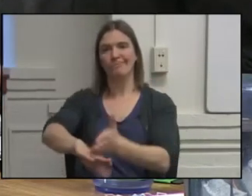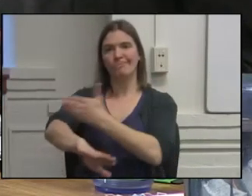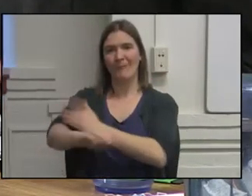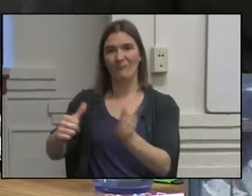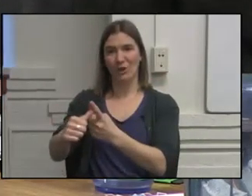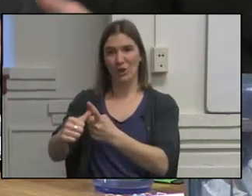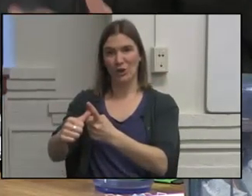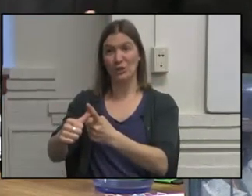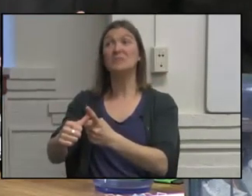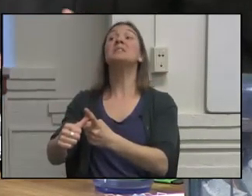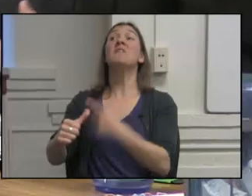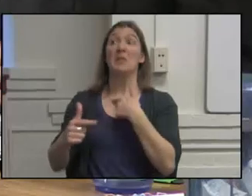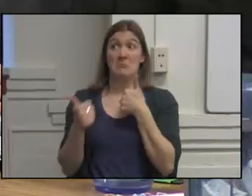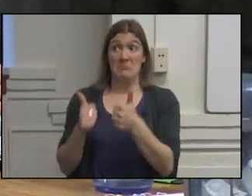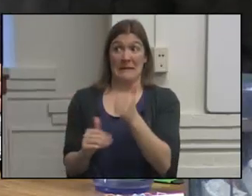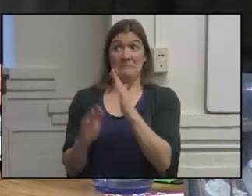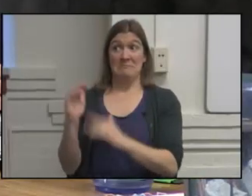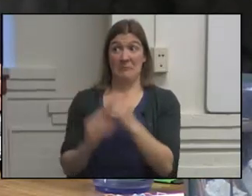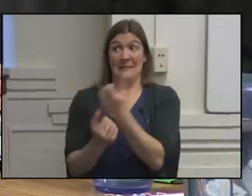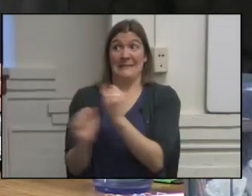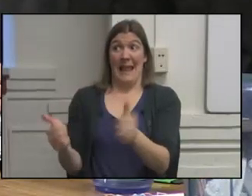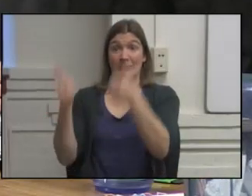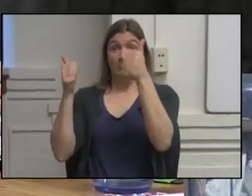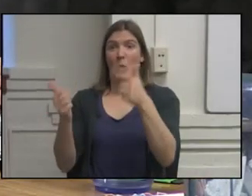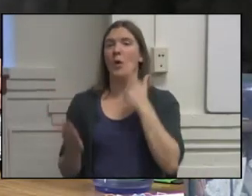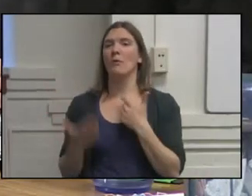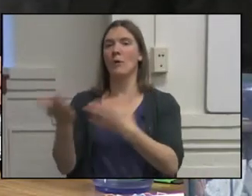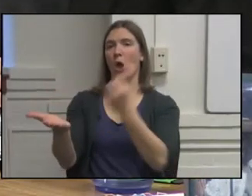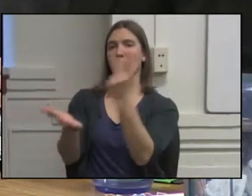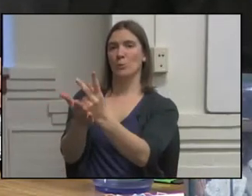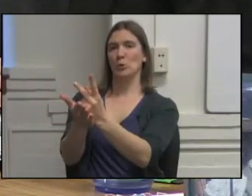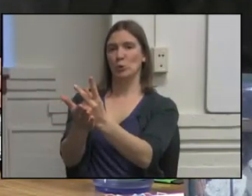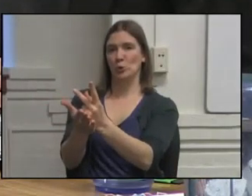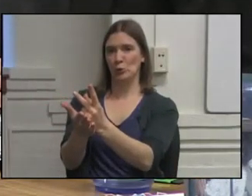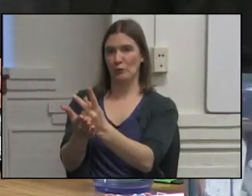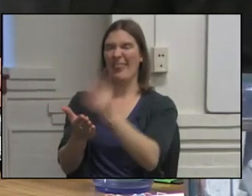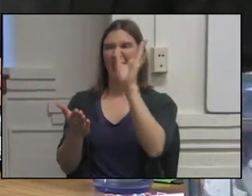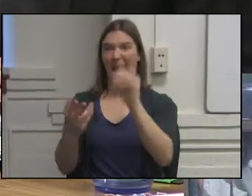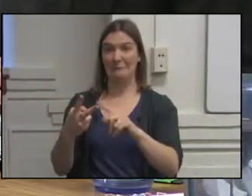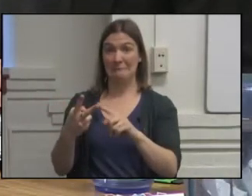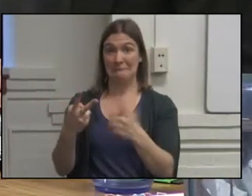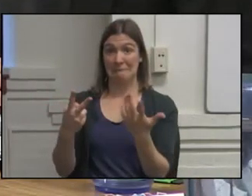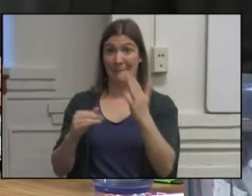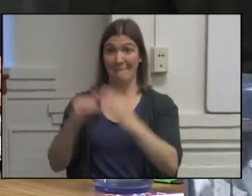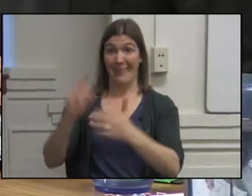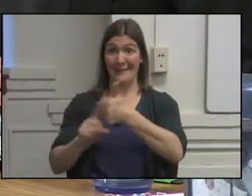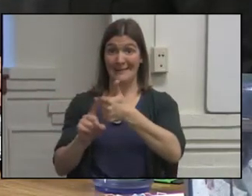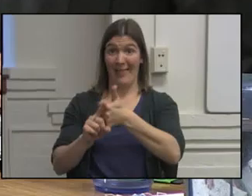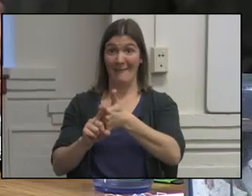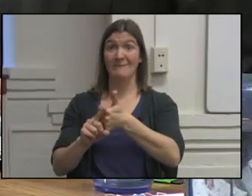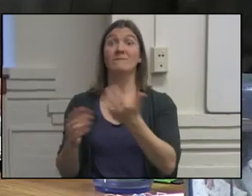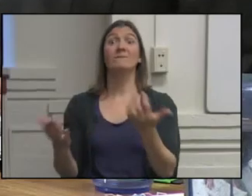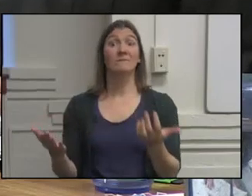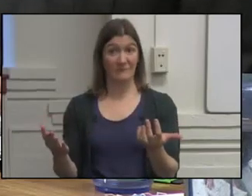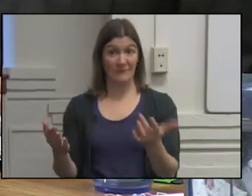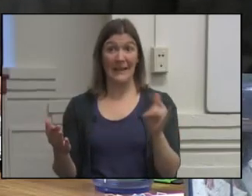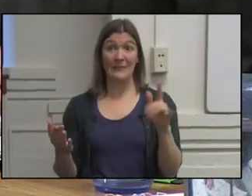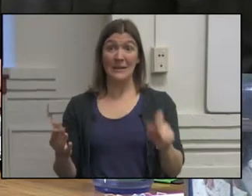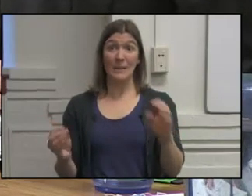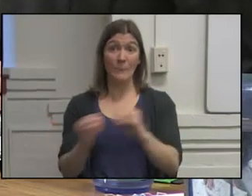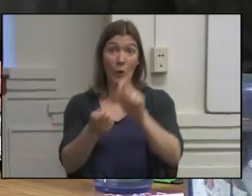that the town can actually recommend the approval of the liquor license through the liquor process. So if you need